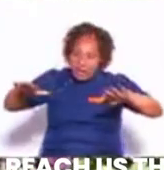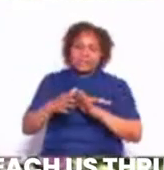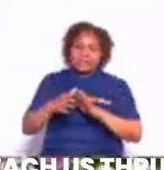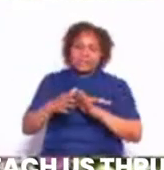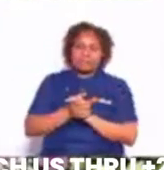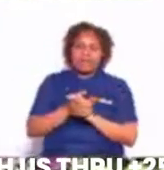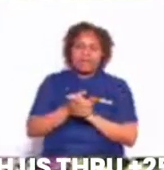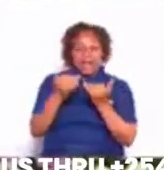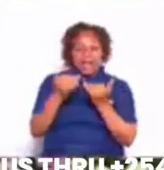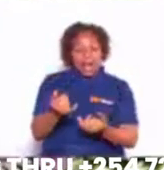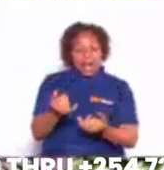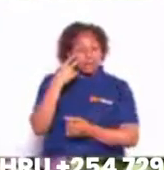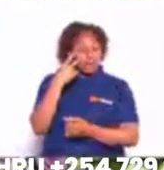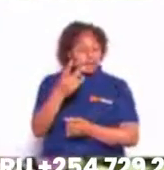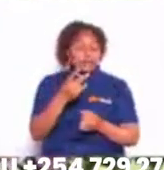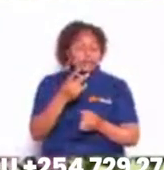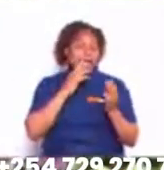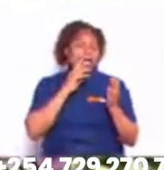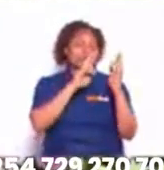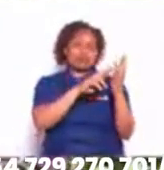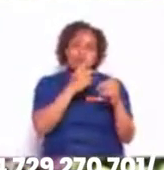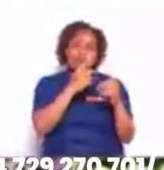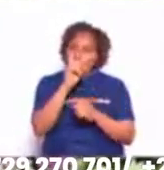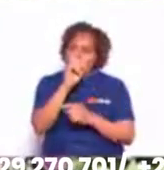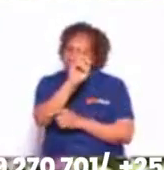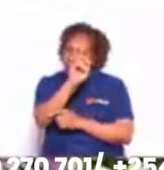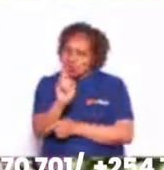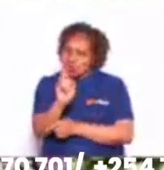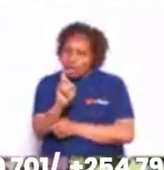Now you see the way he responded from just one question.